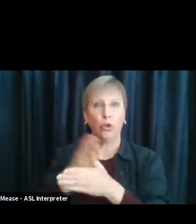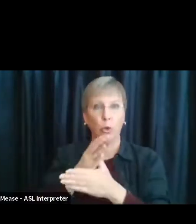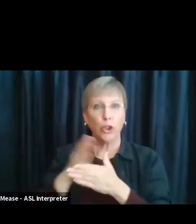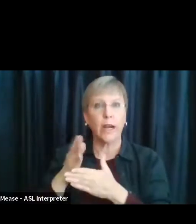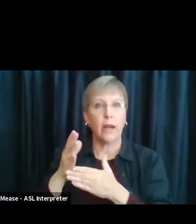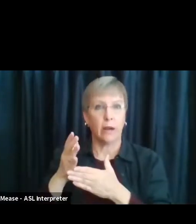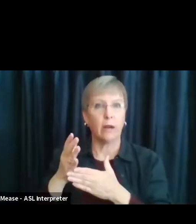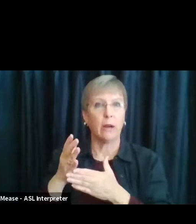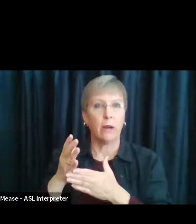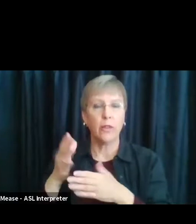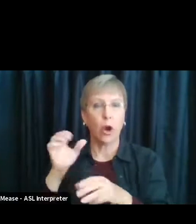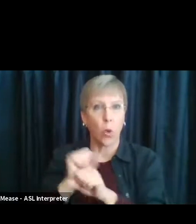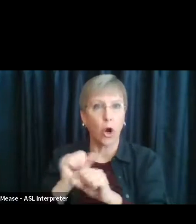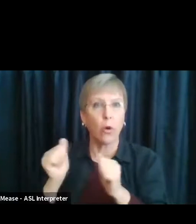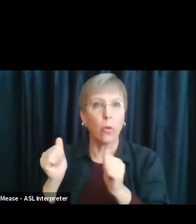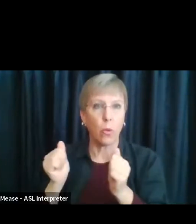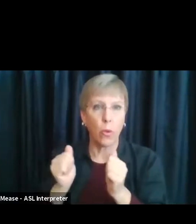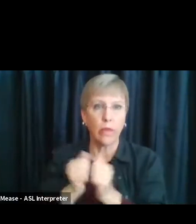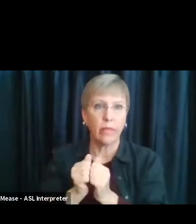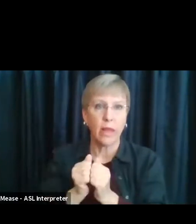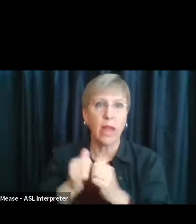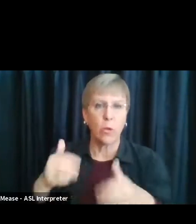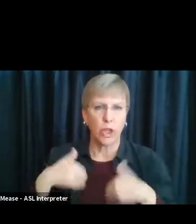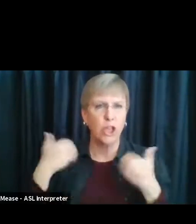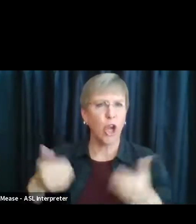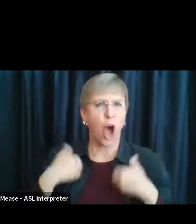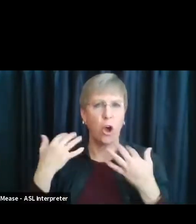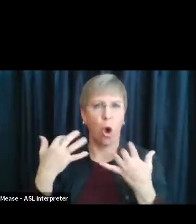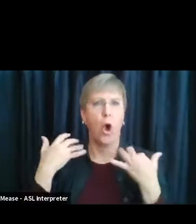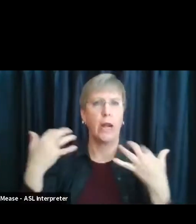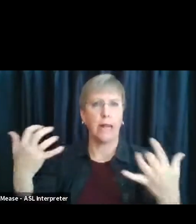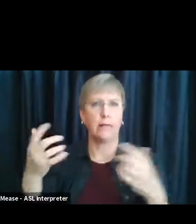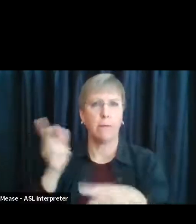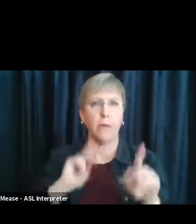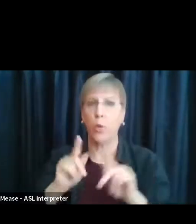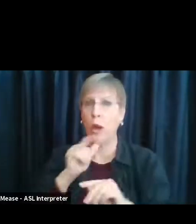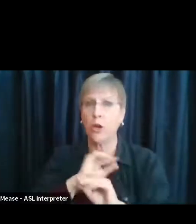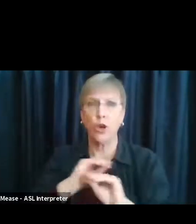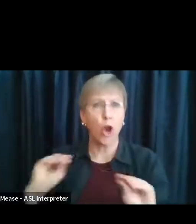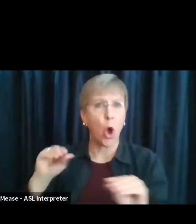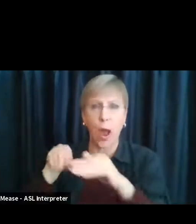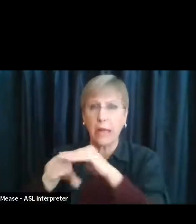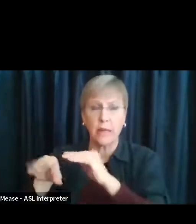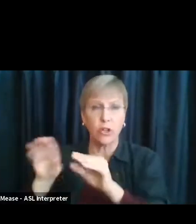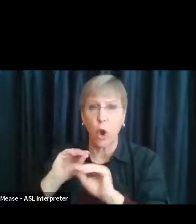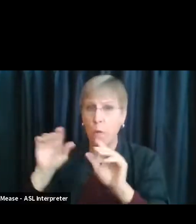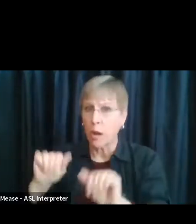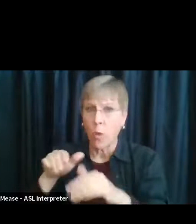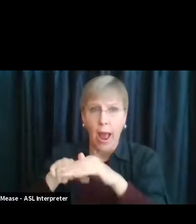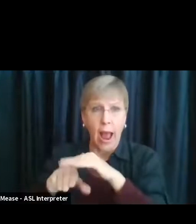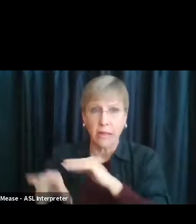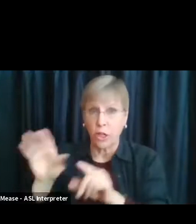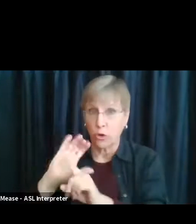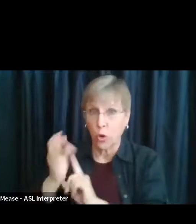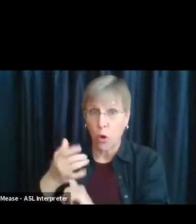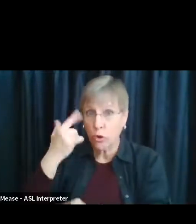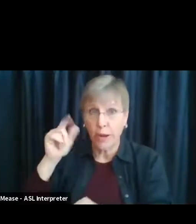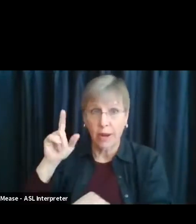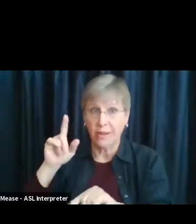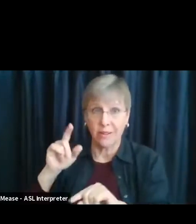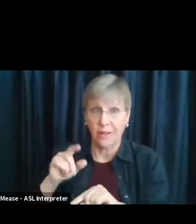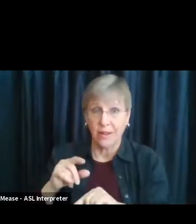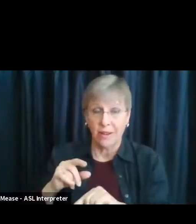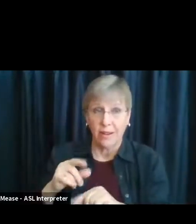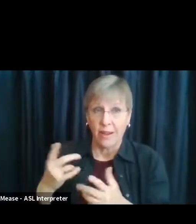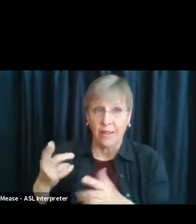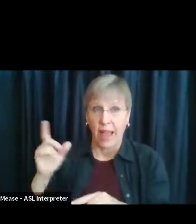were creating with a very young audience, and people who had no possible access to their culture because they can't just